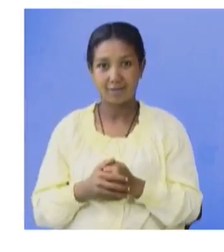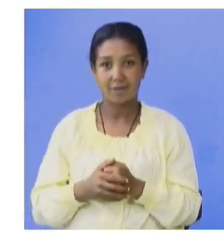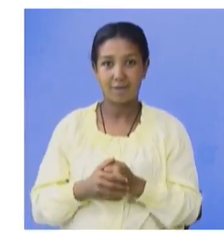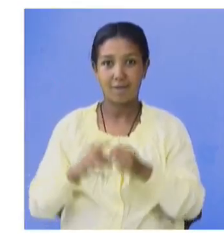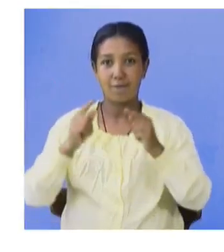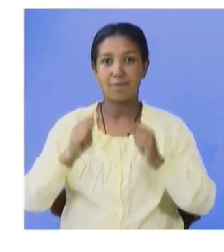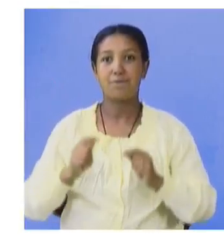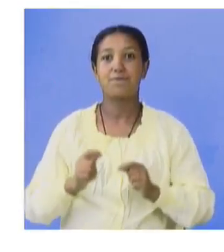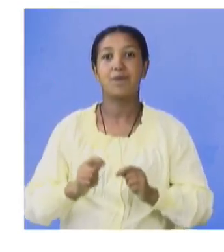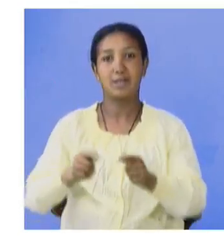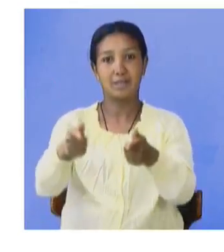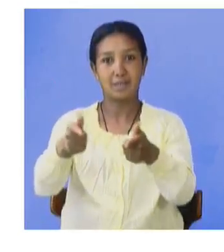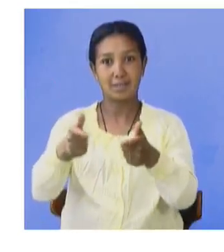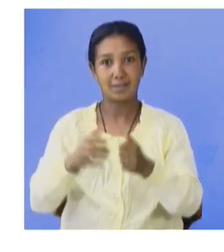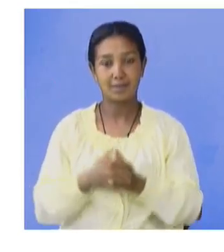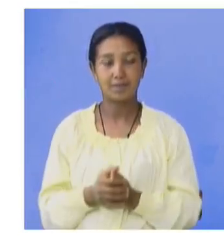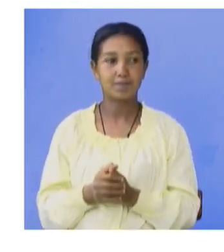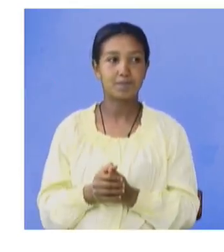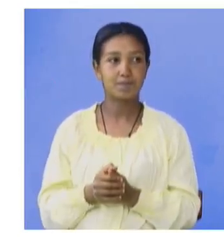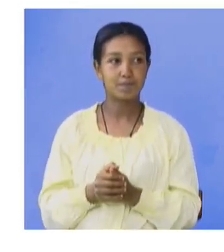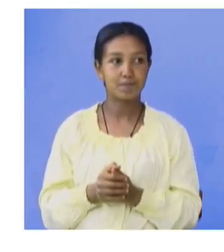Fast.